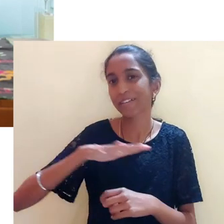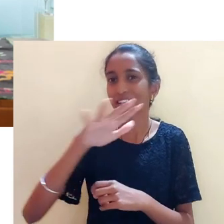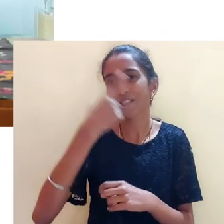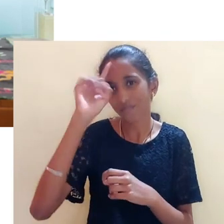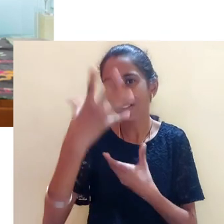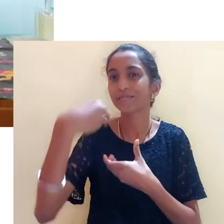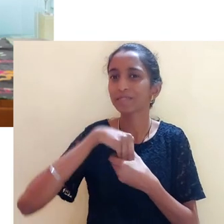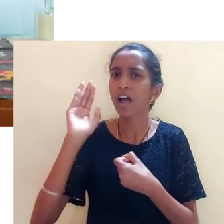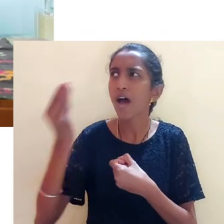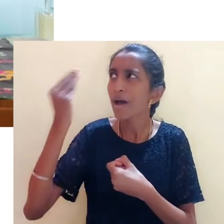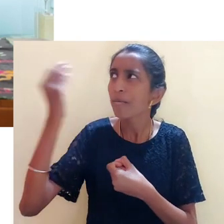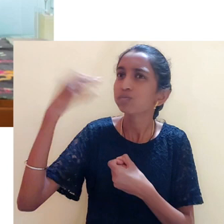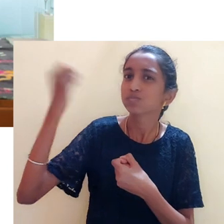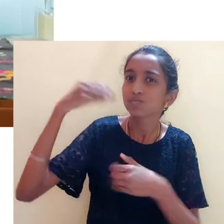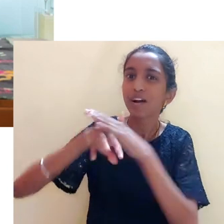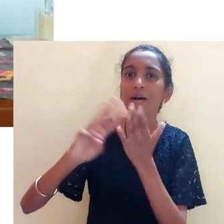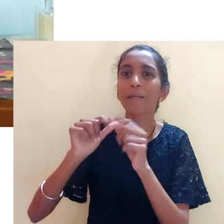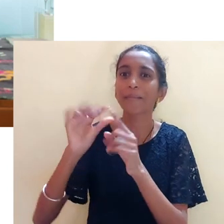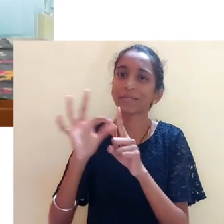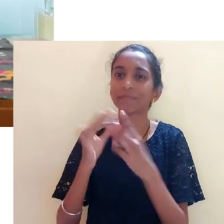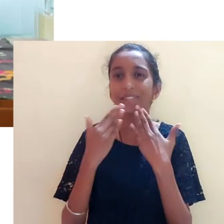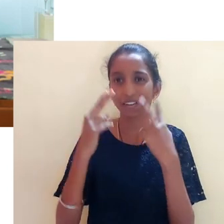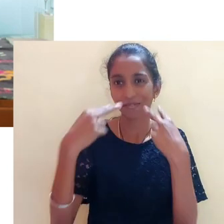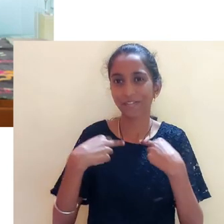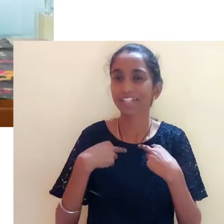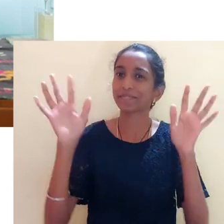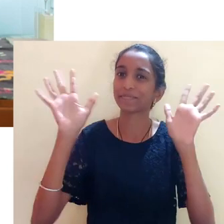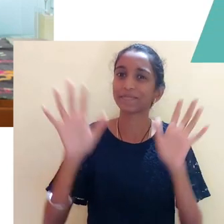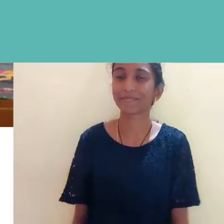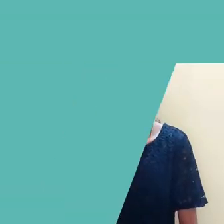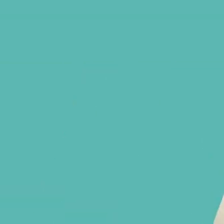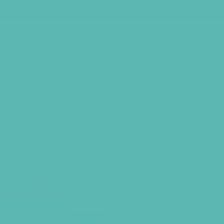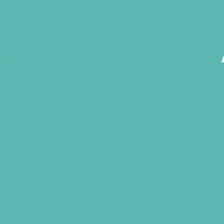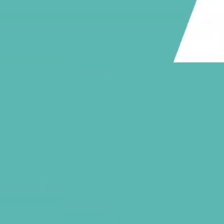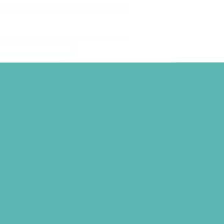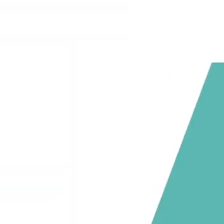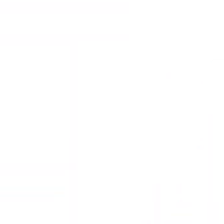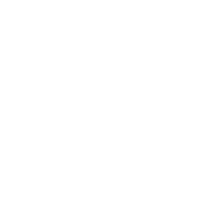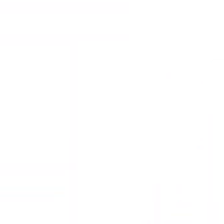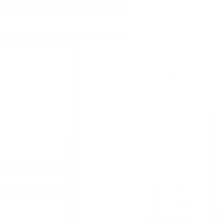handles to stay updated with everything that MAP does. Thanks for watching. Bye.